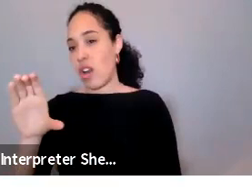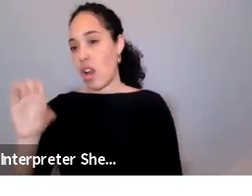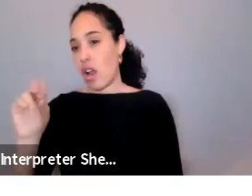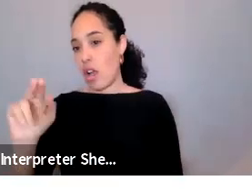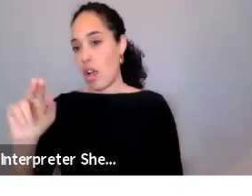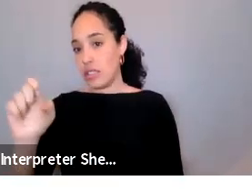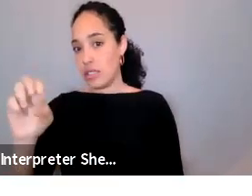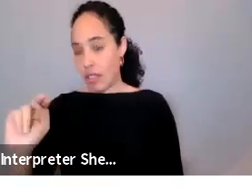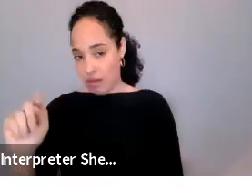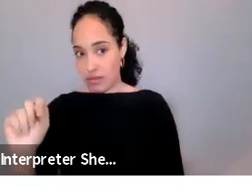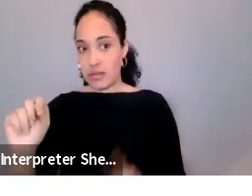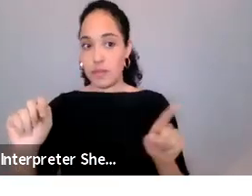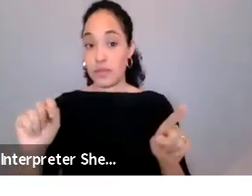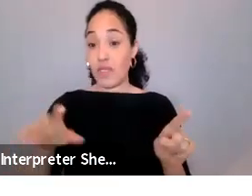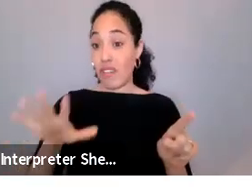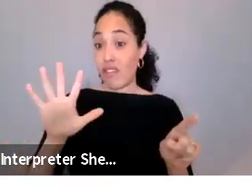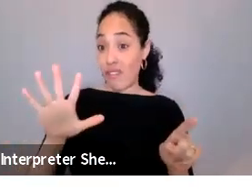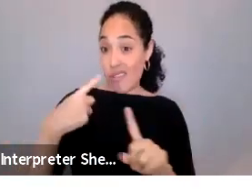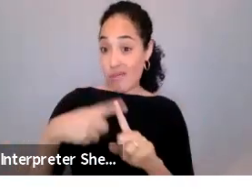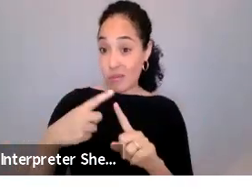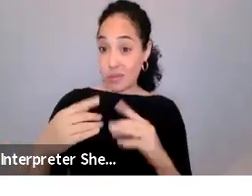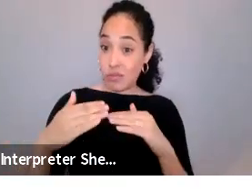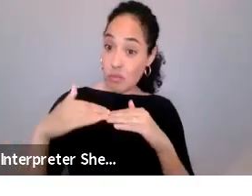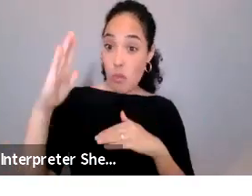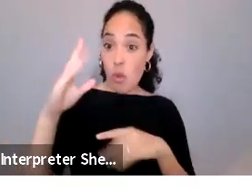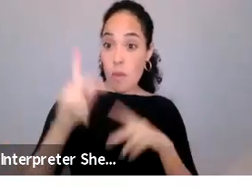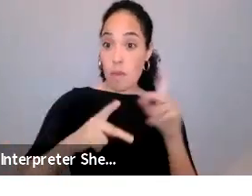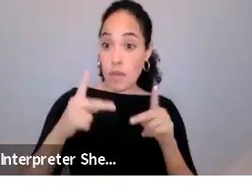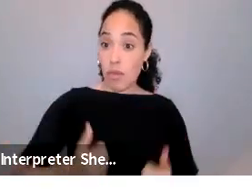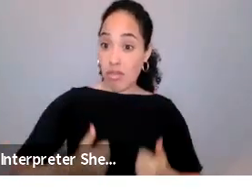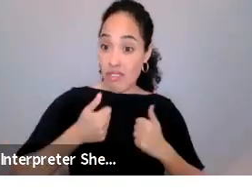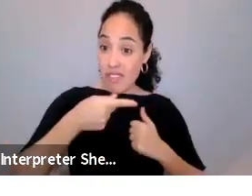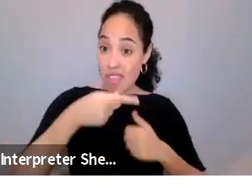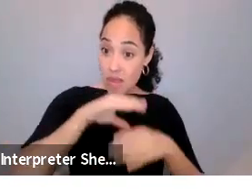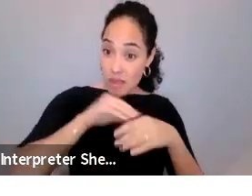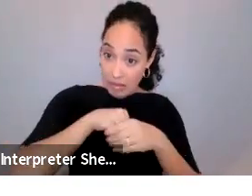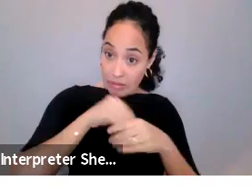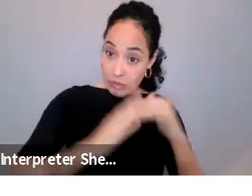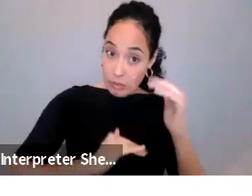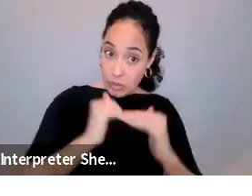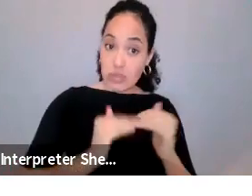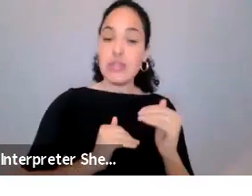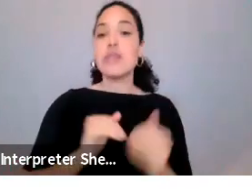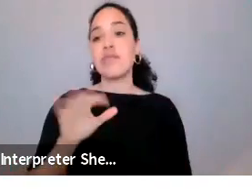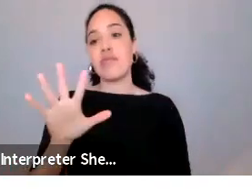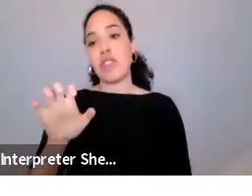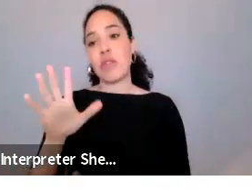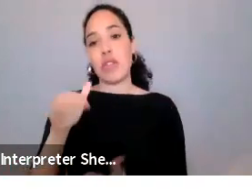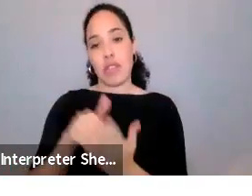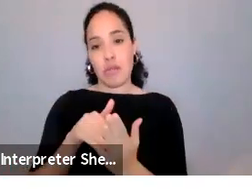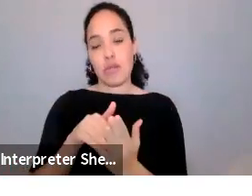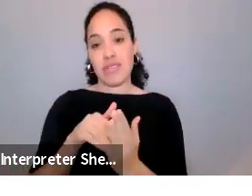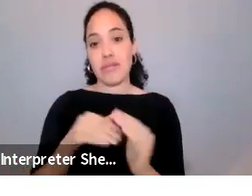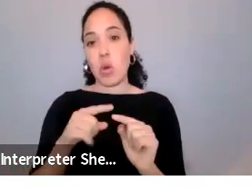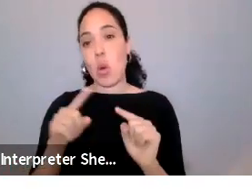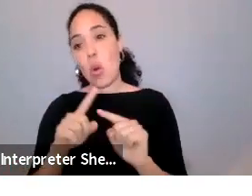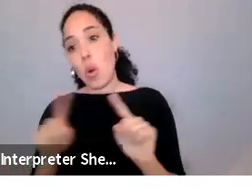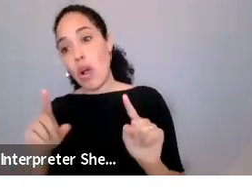can be insured up to $500,000, and again with contents at $100,000. A non-residential building can be insured